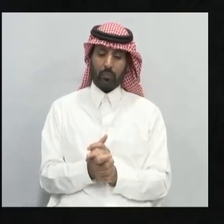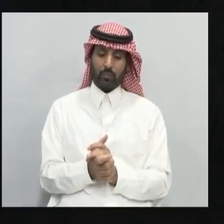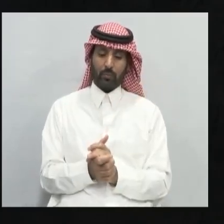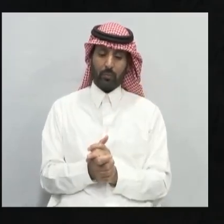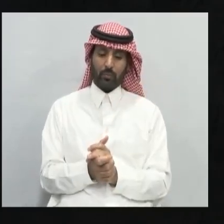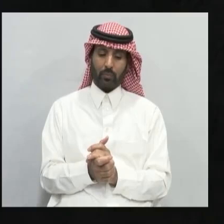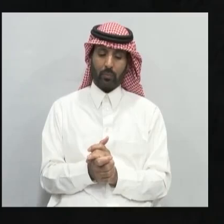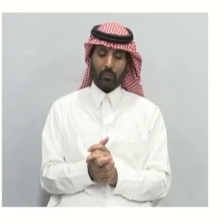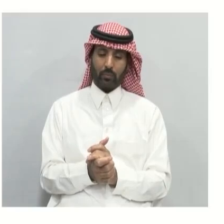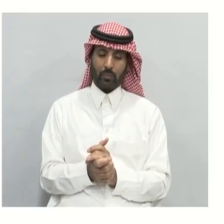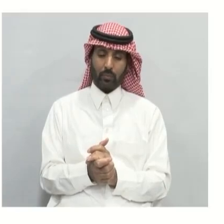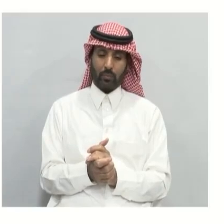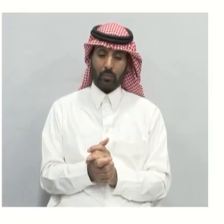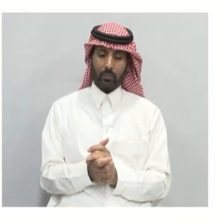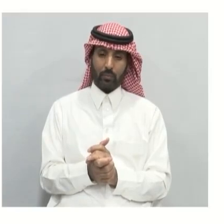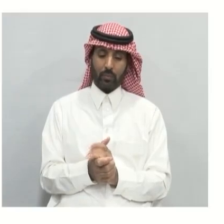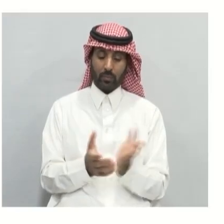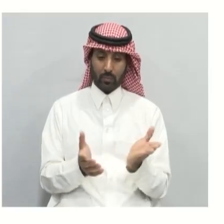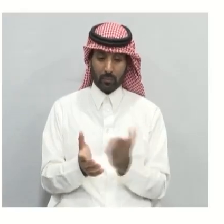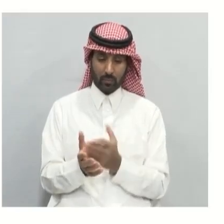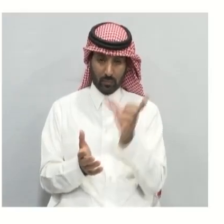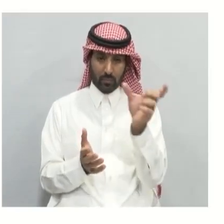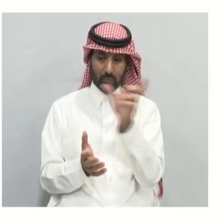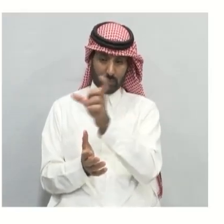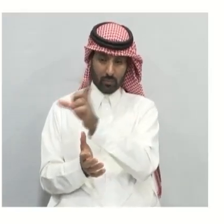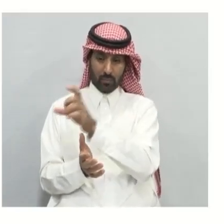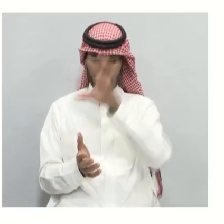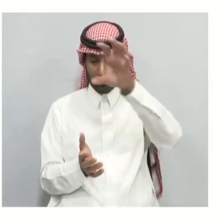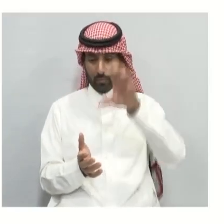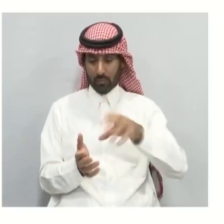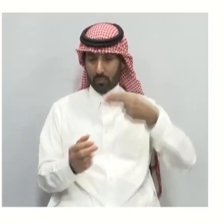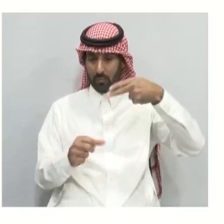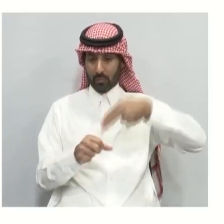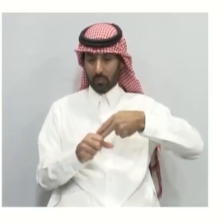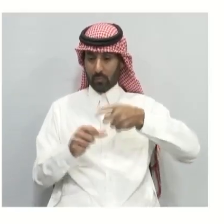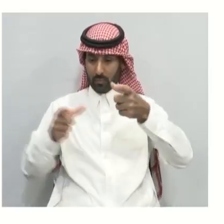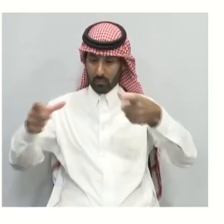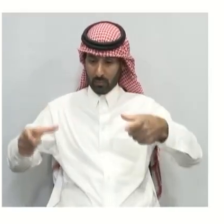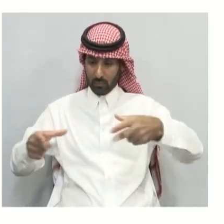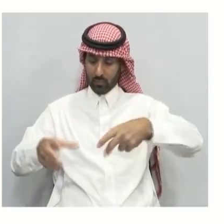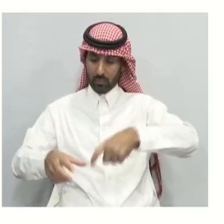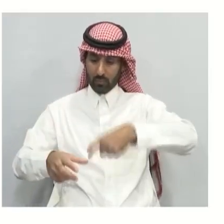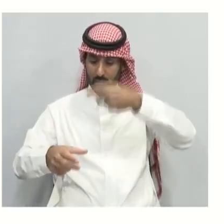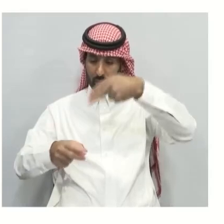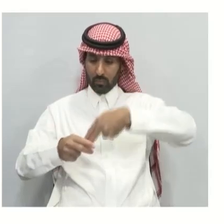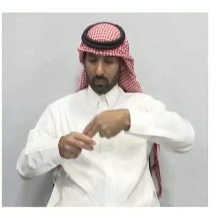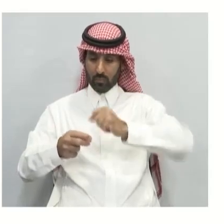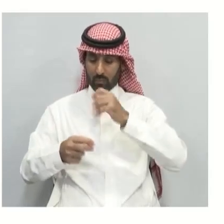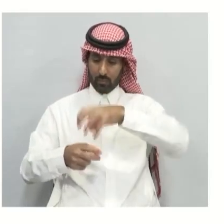a meaningful word. Let's try to use these words. We can use oil well, hairstyle, and